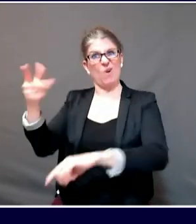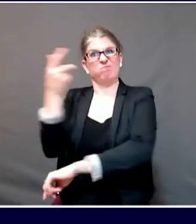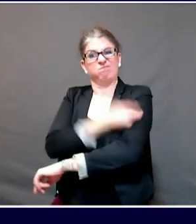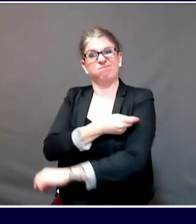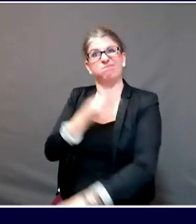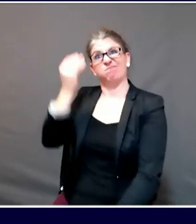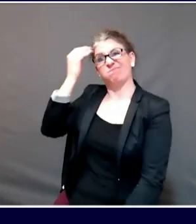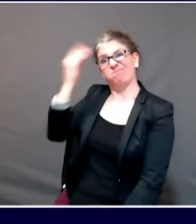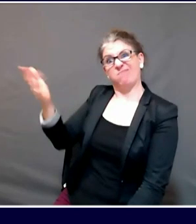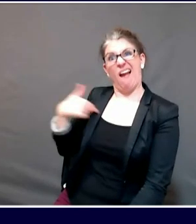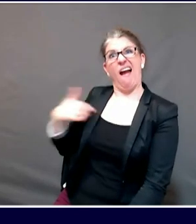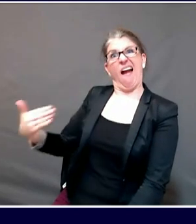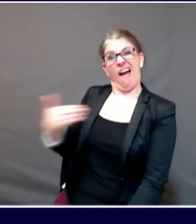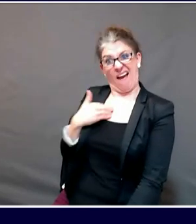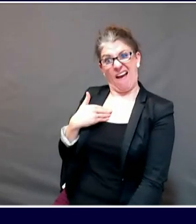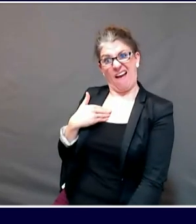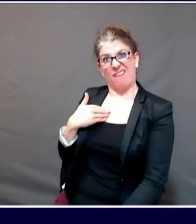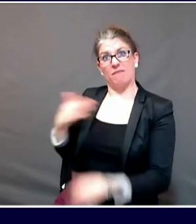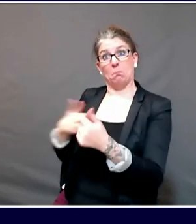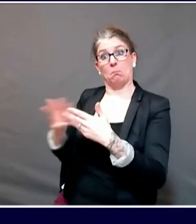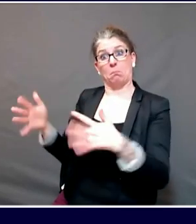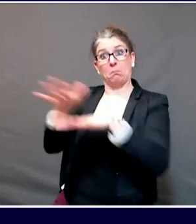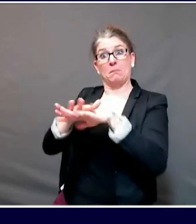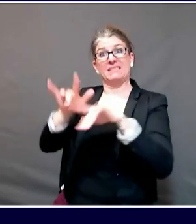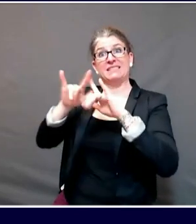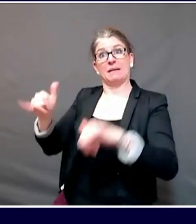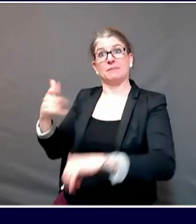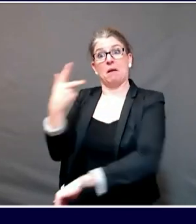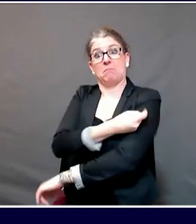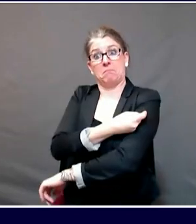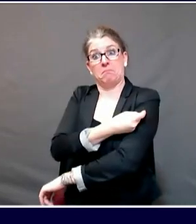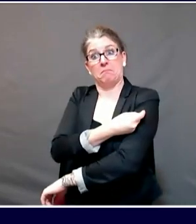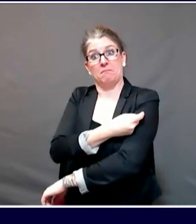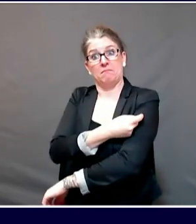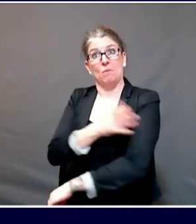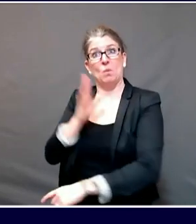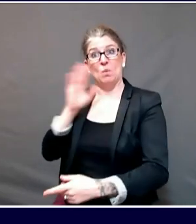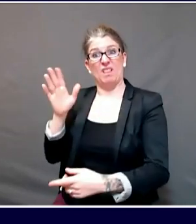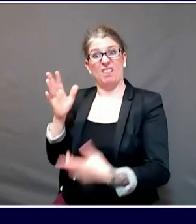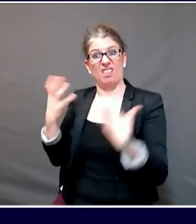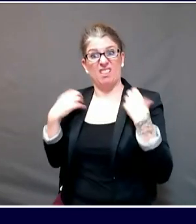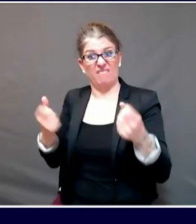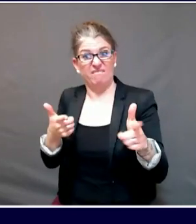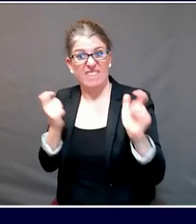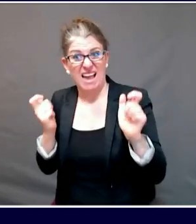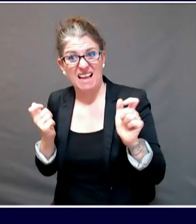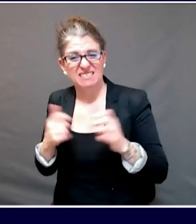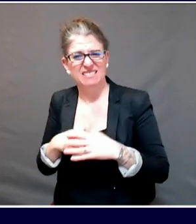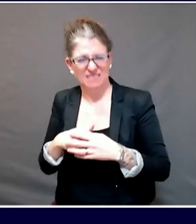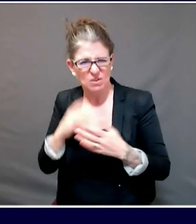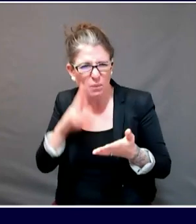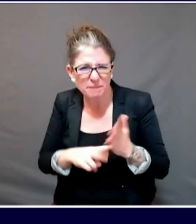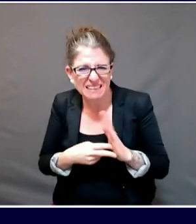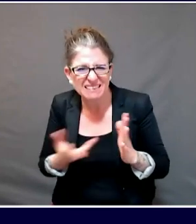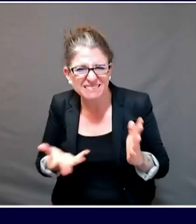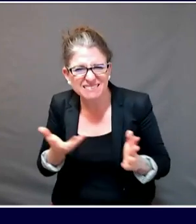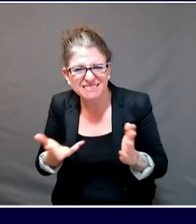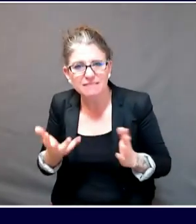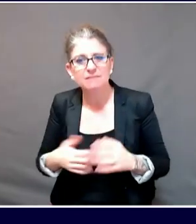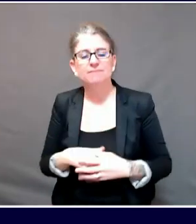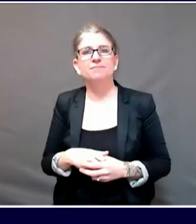that the vaccine would be useful as a treatment, though that could very well change, as has so much of the understanding